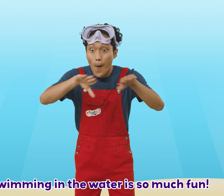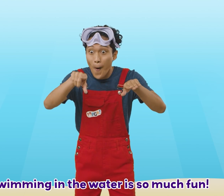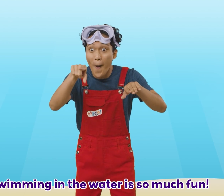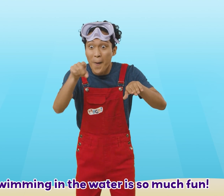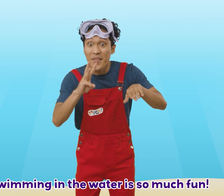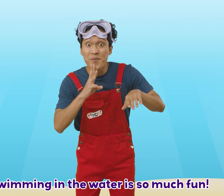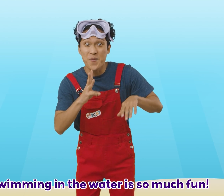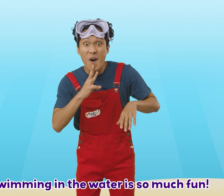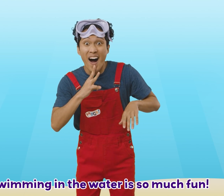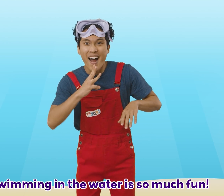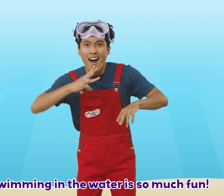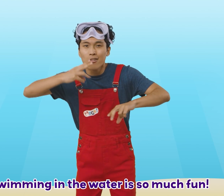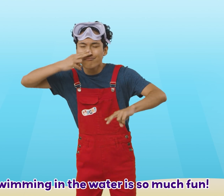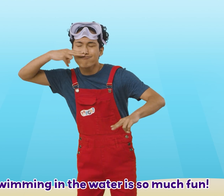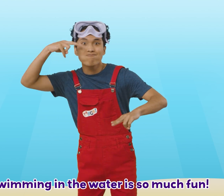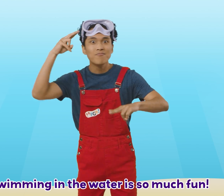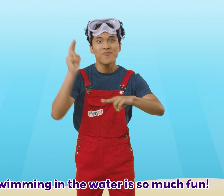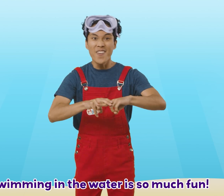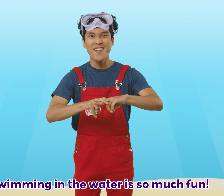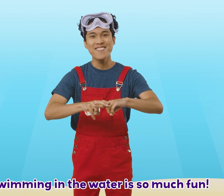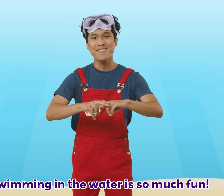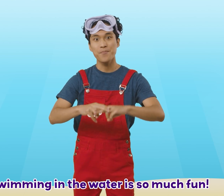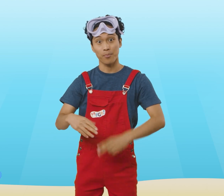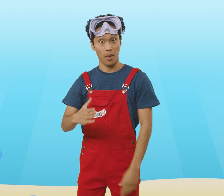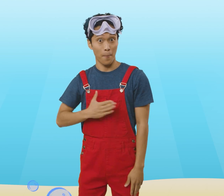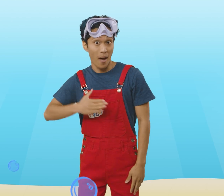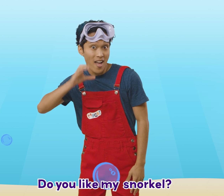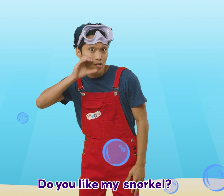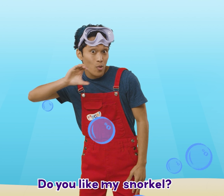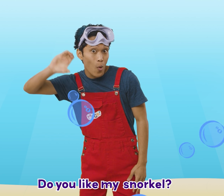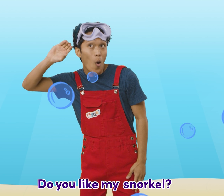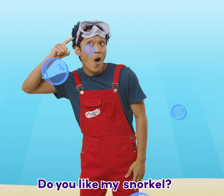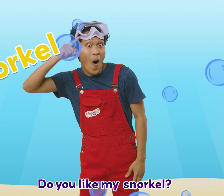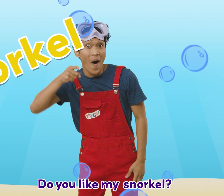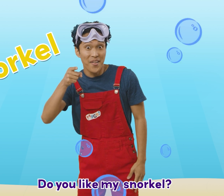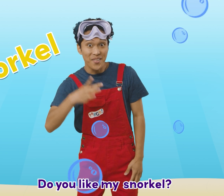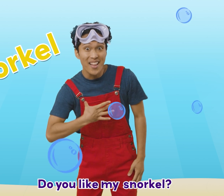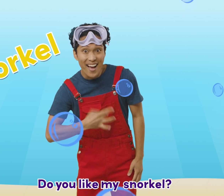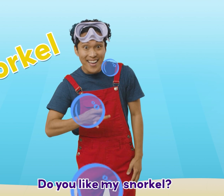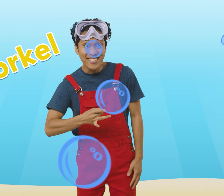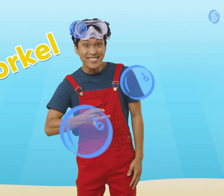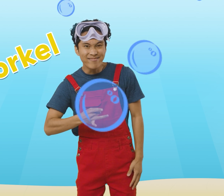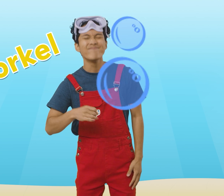Swimming in the water is so much fun. Do you like my snorkel?